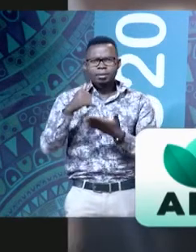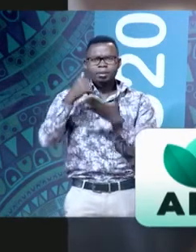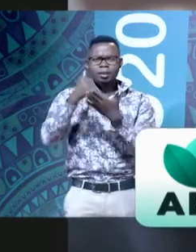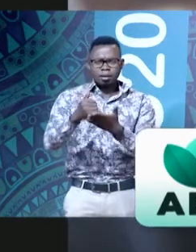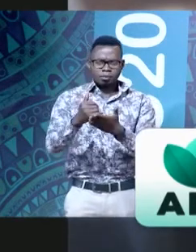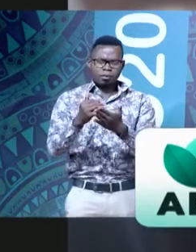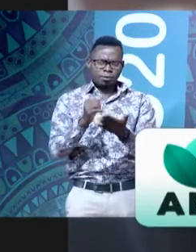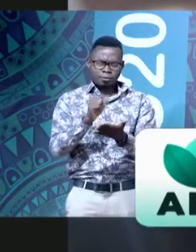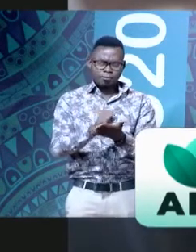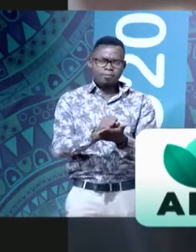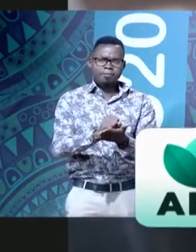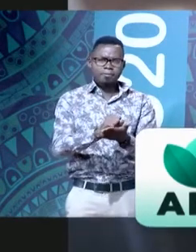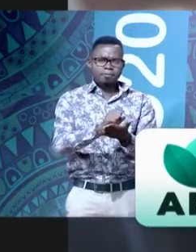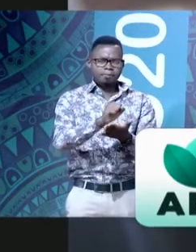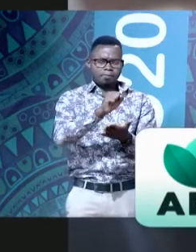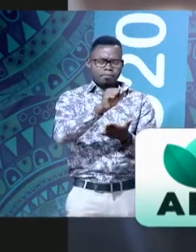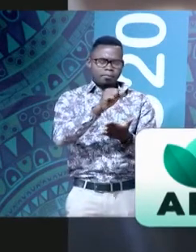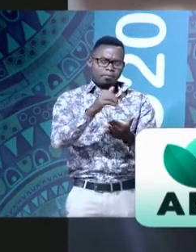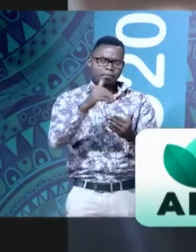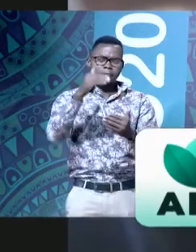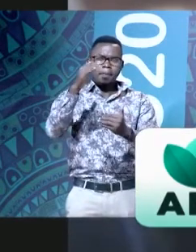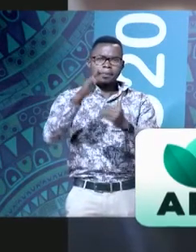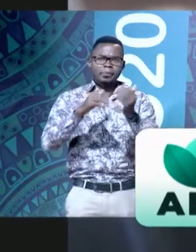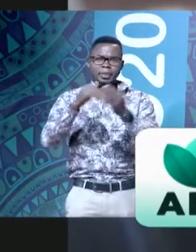increase and to improve. And so,